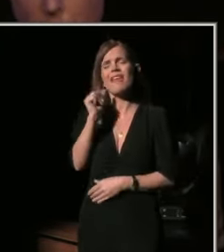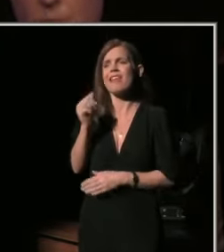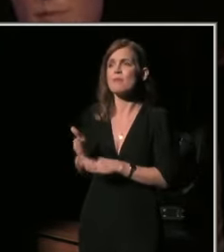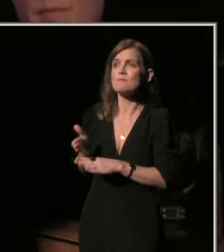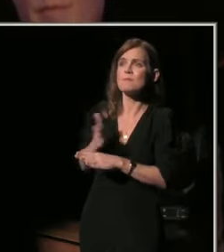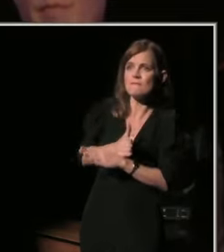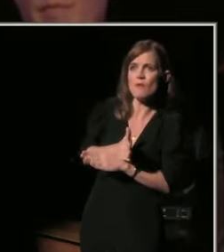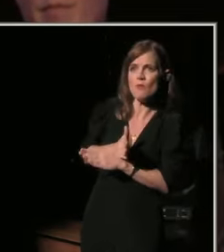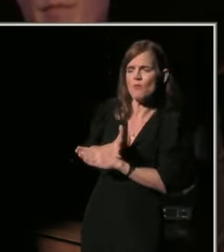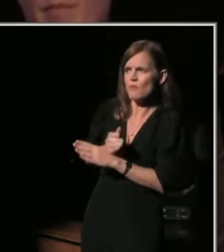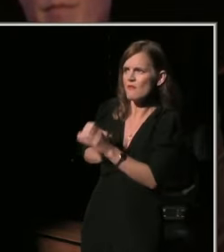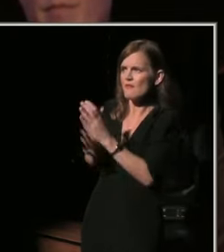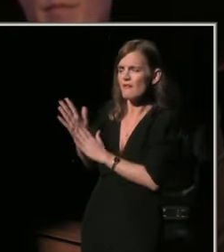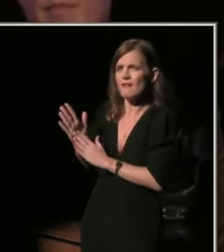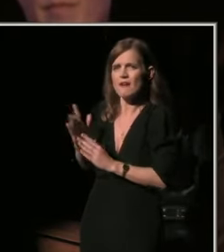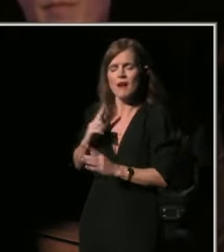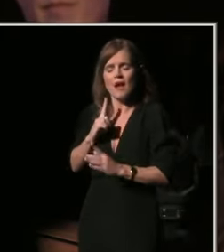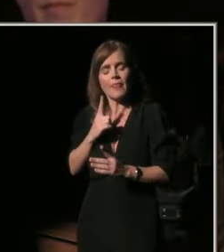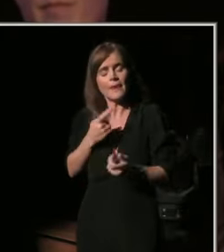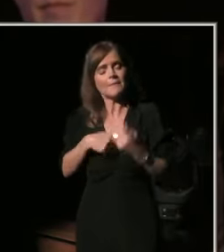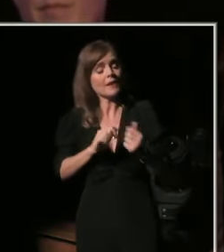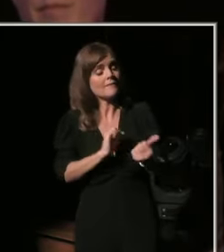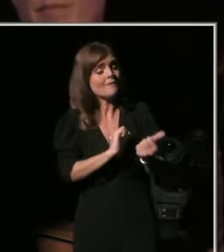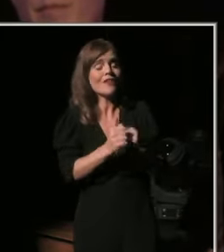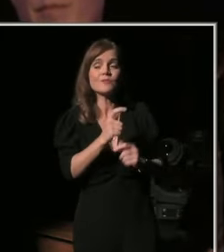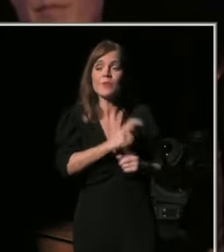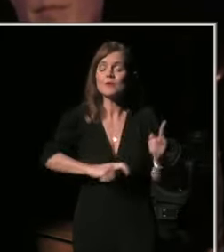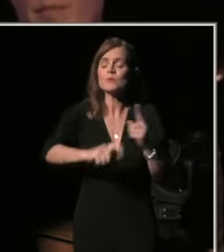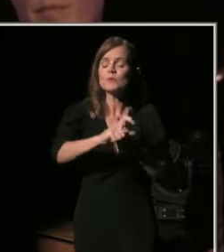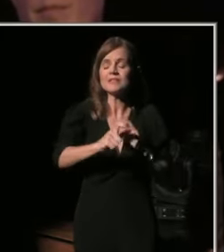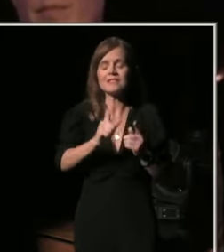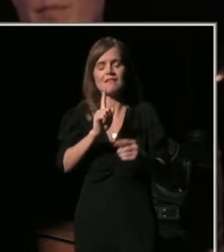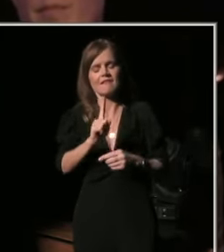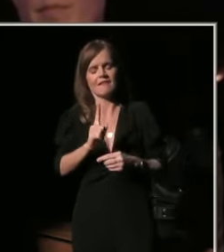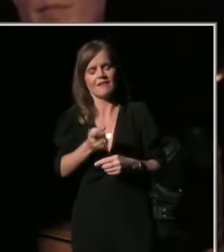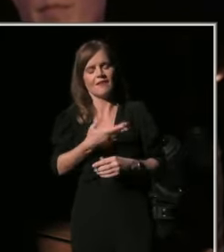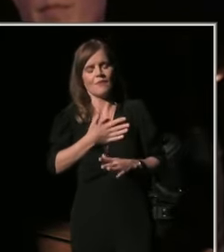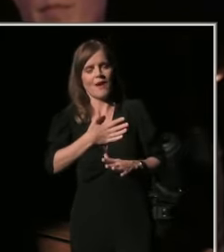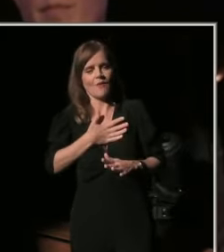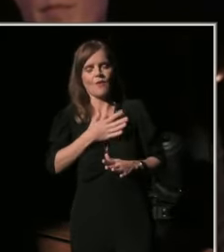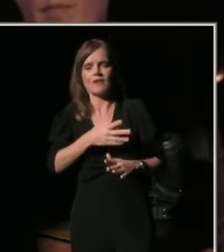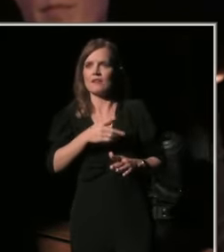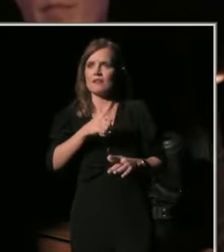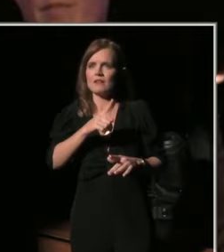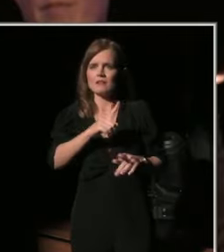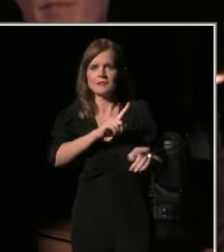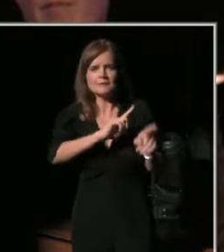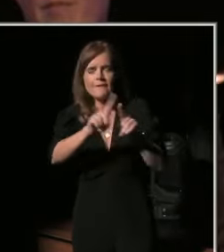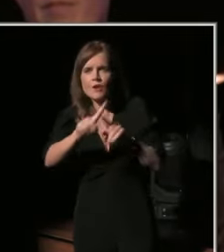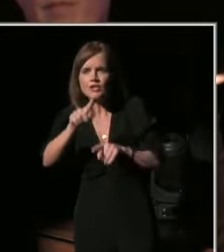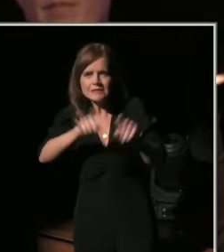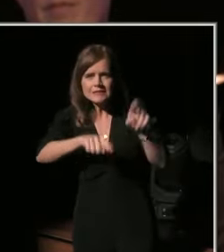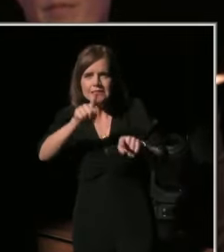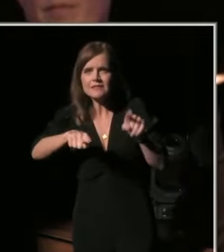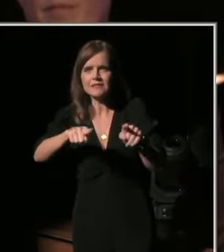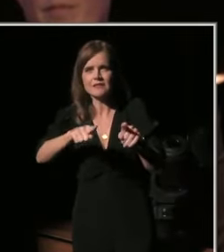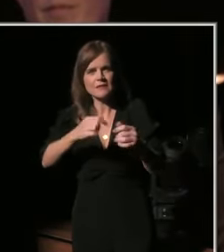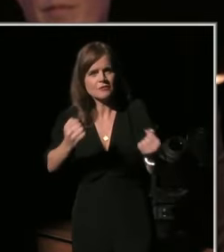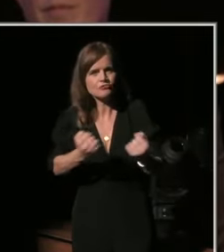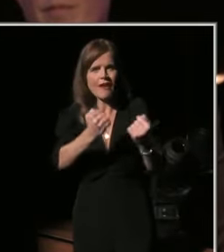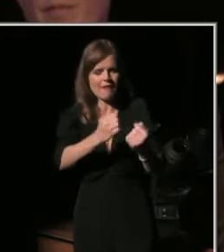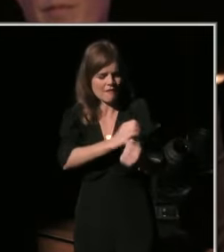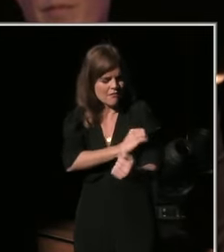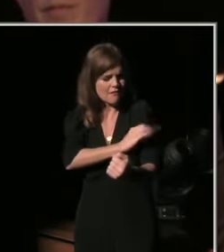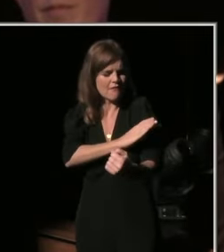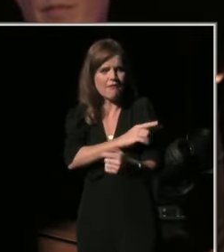managed to befriend the community, but what I recognised was the diversity, strength, and the power of the people in that community, and